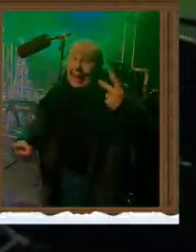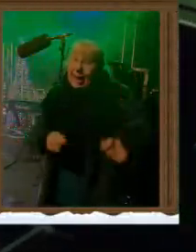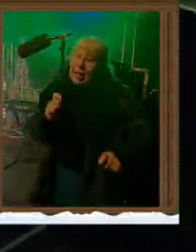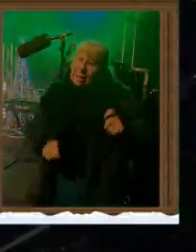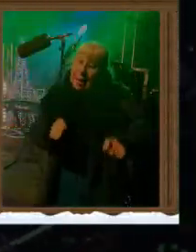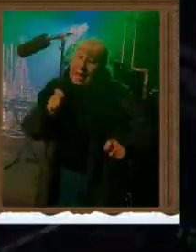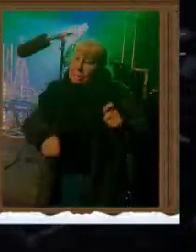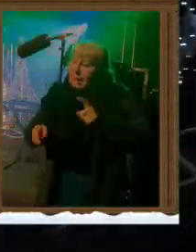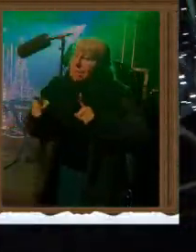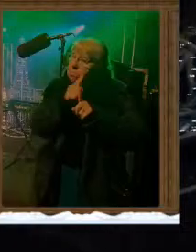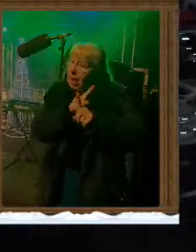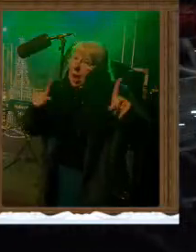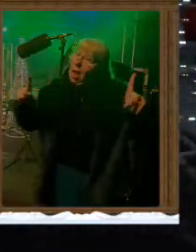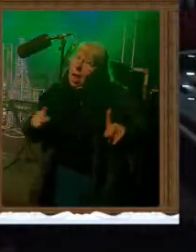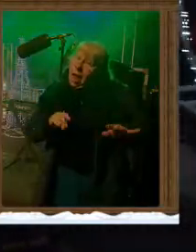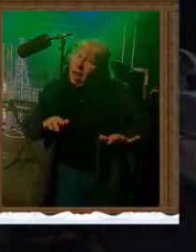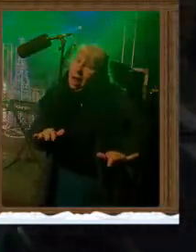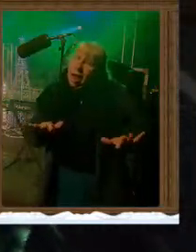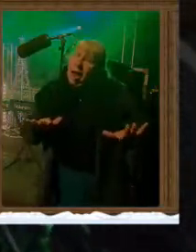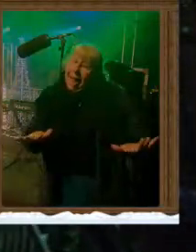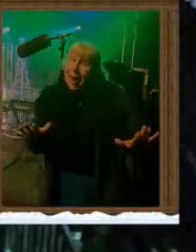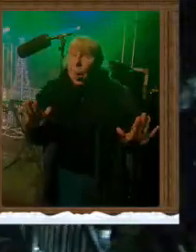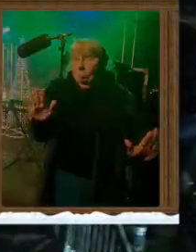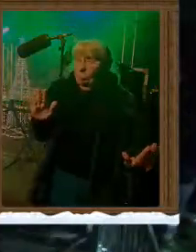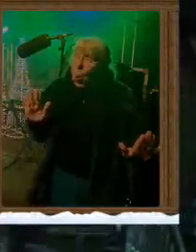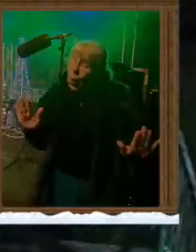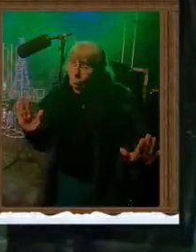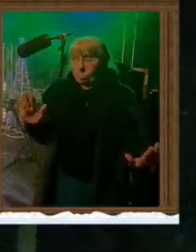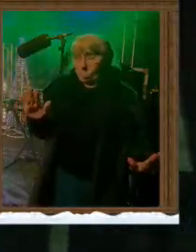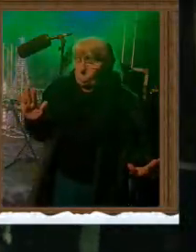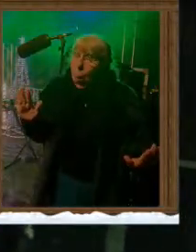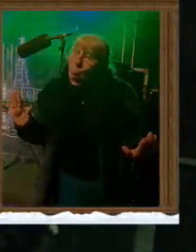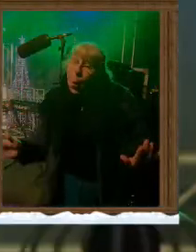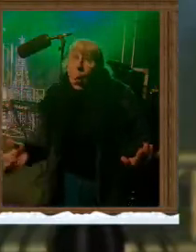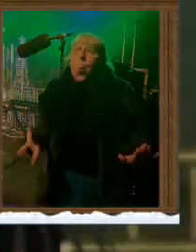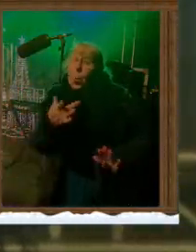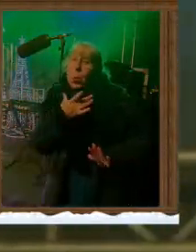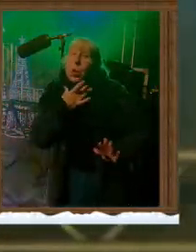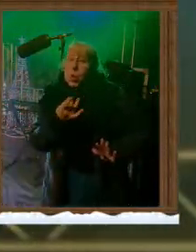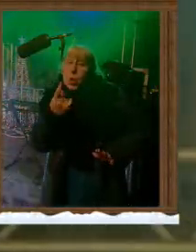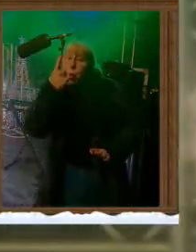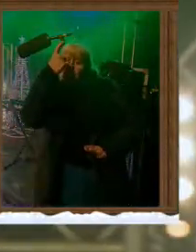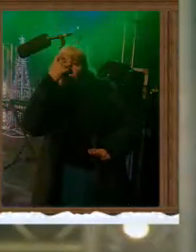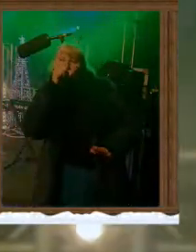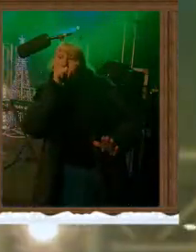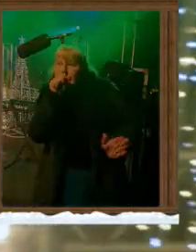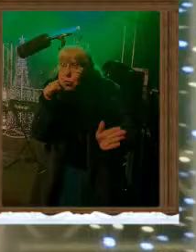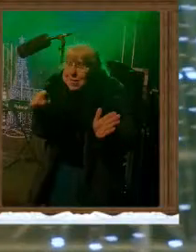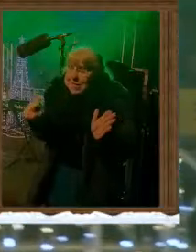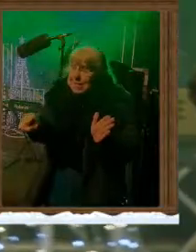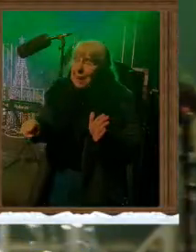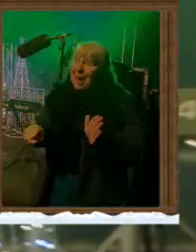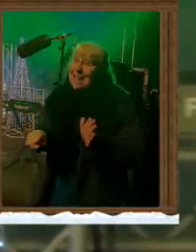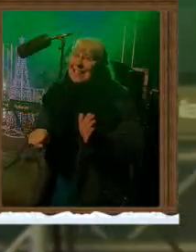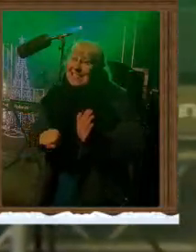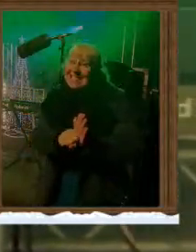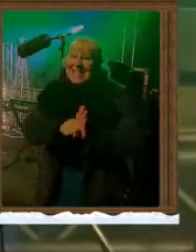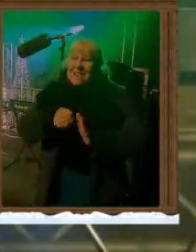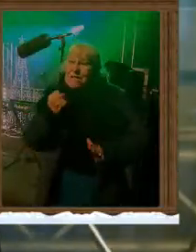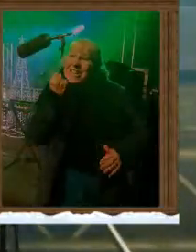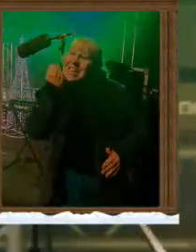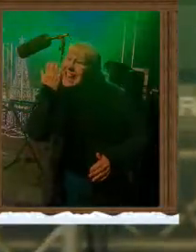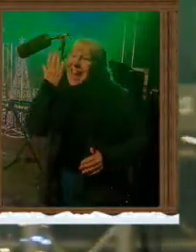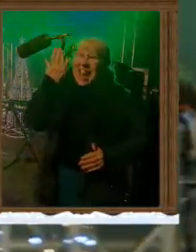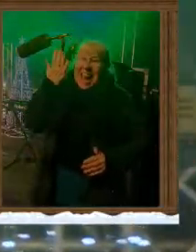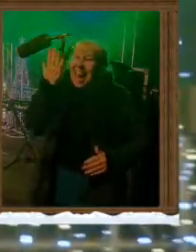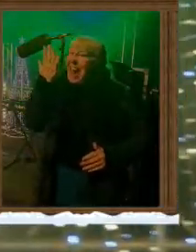band begins to play. Oh, I wish it could be Christmas